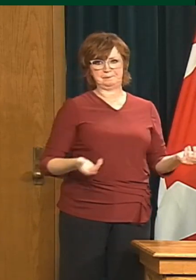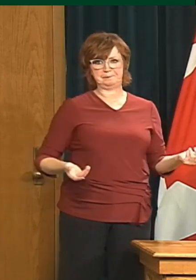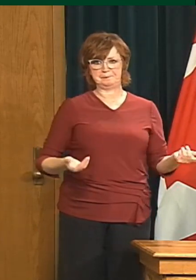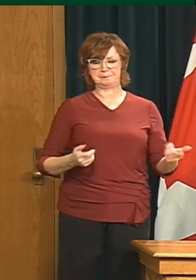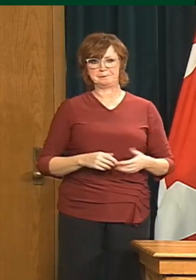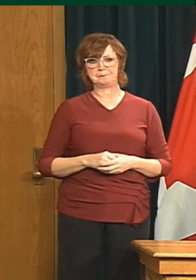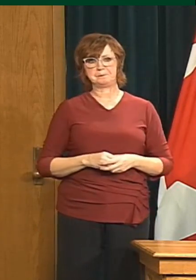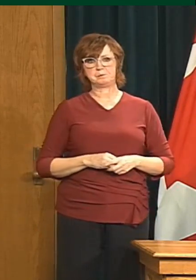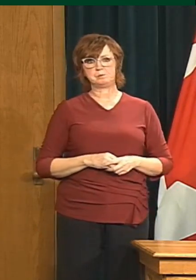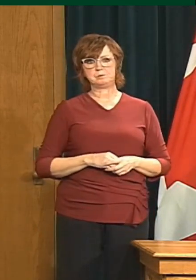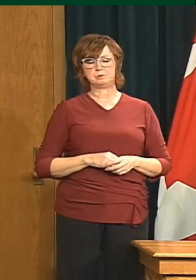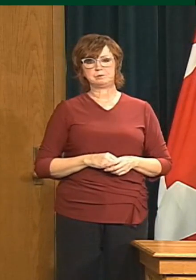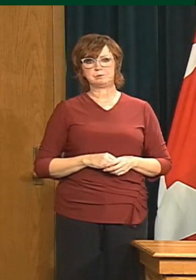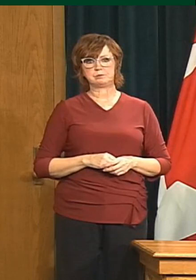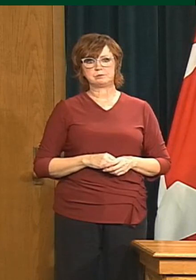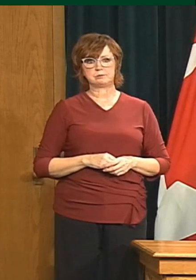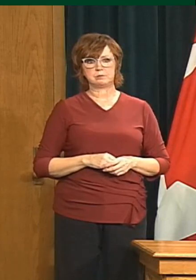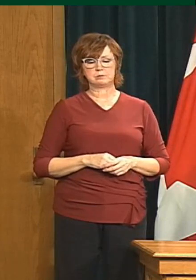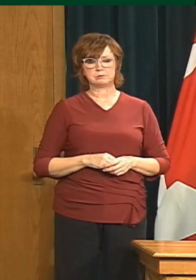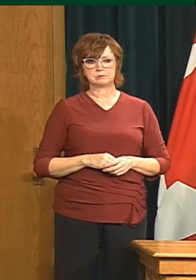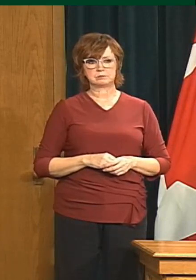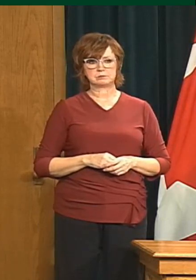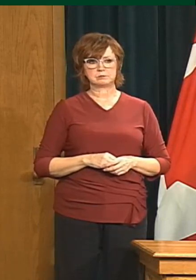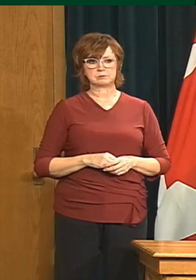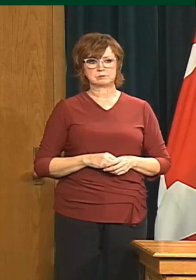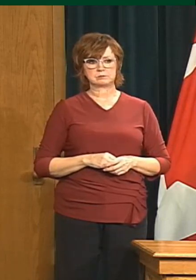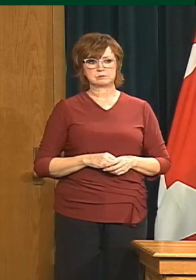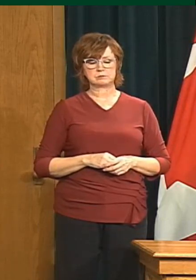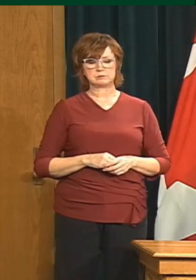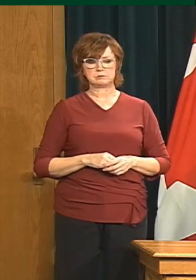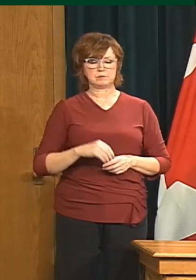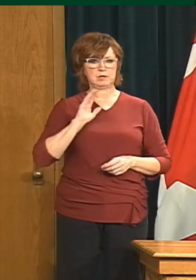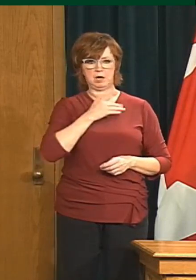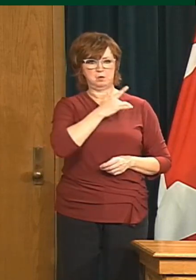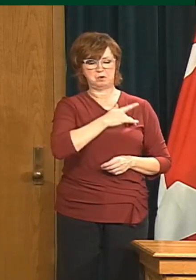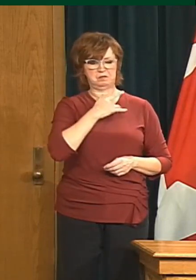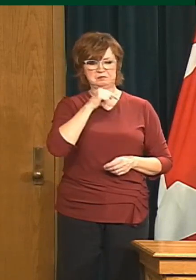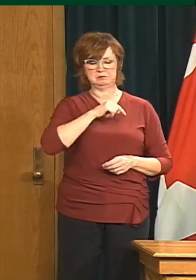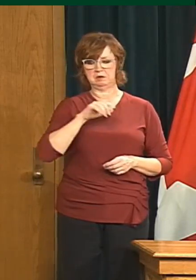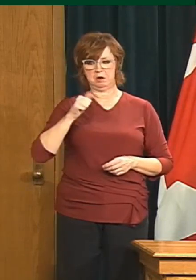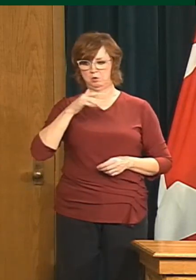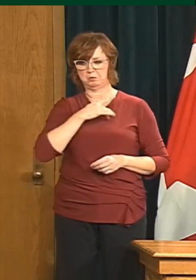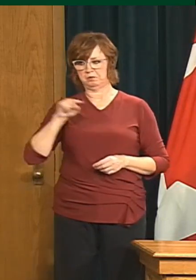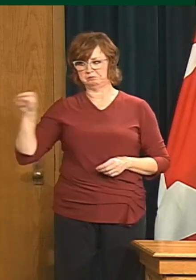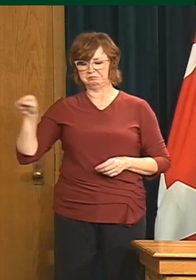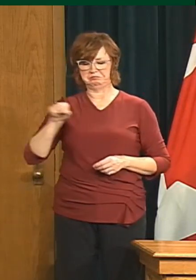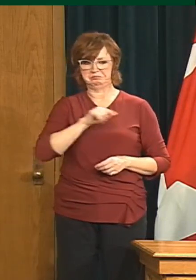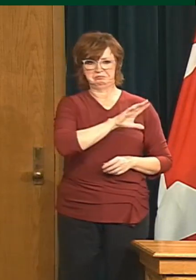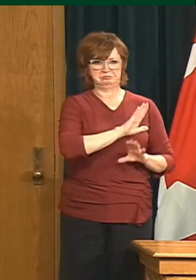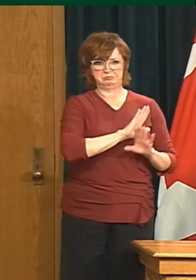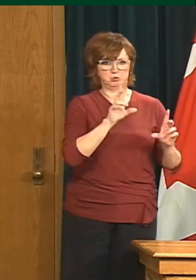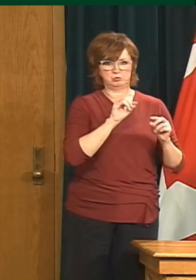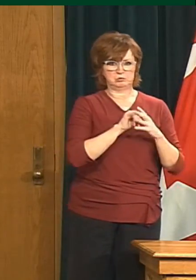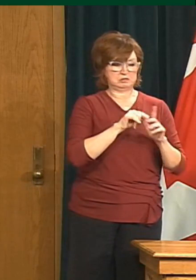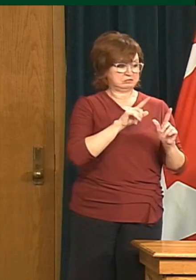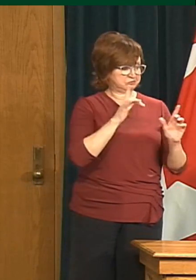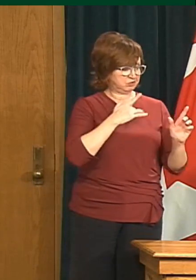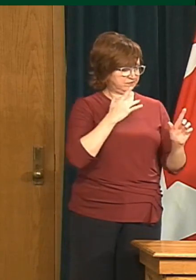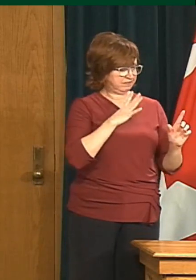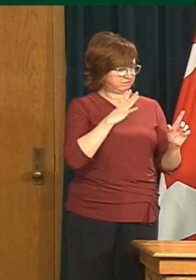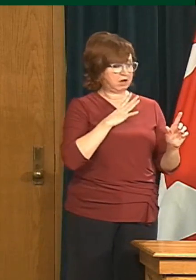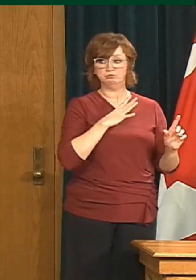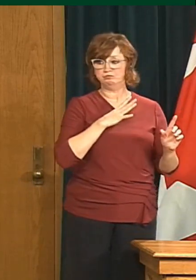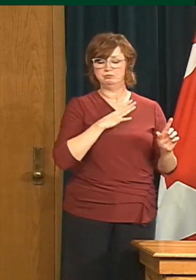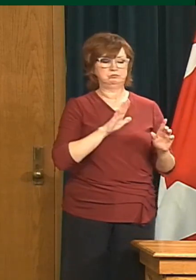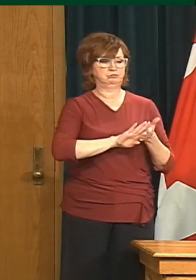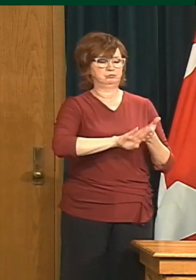And right now, in our province and in other provinces, that's not how testing is being done. It's being done on symptomatic folks to ensure that we're actually testing the right